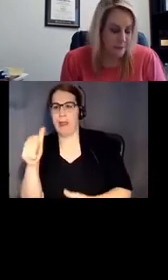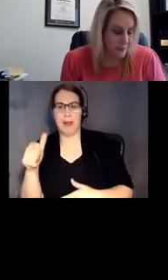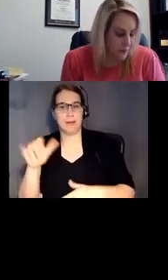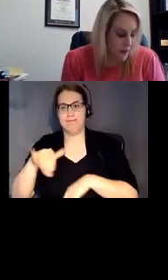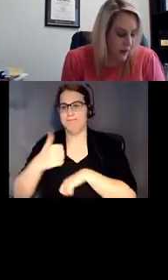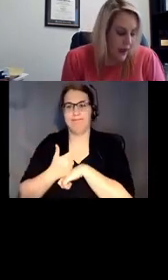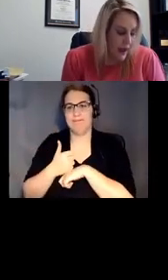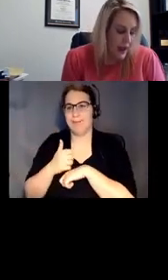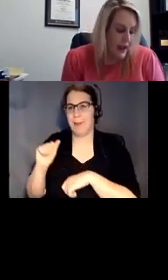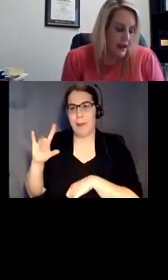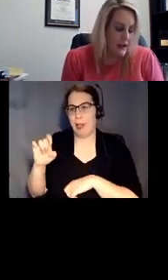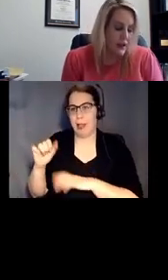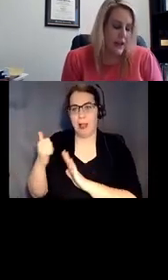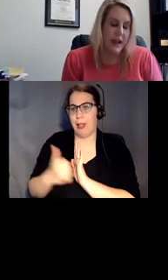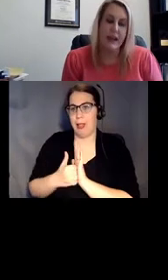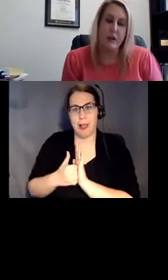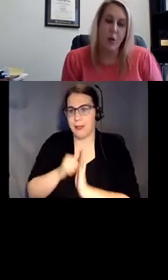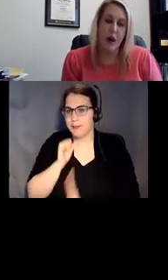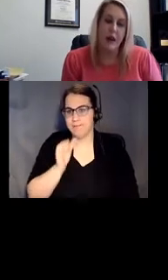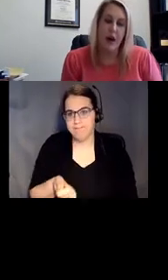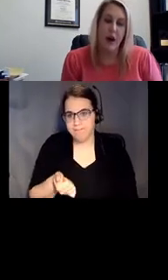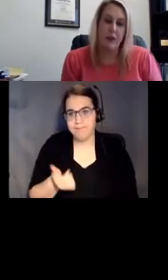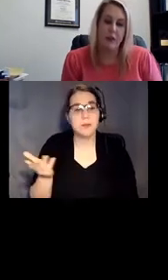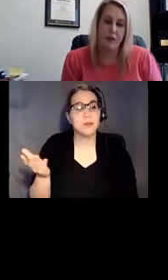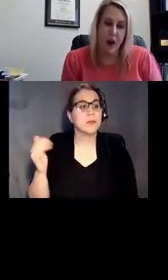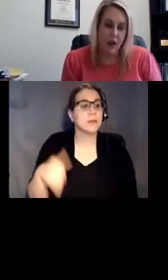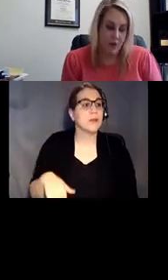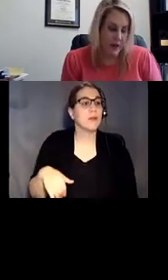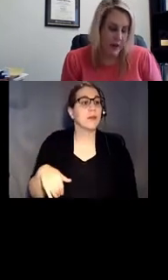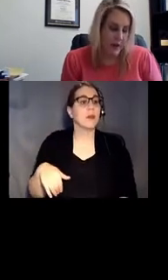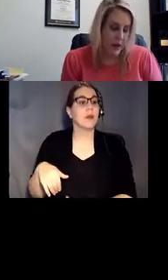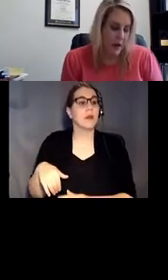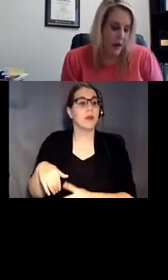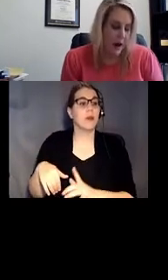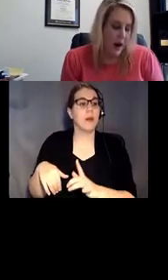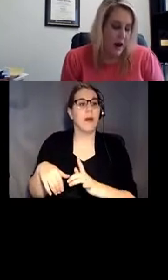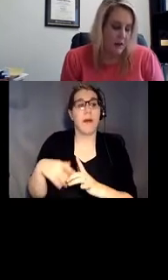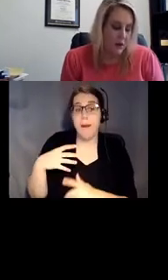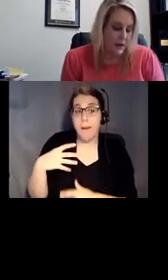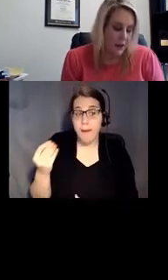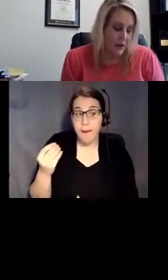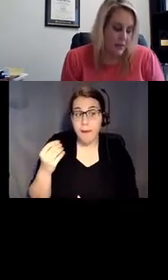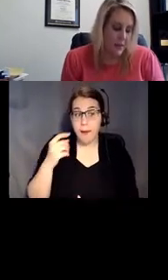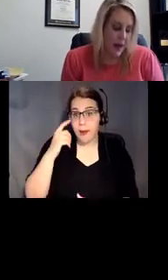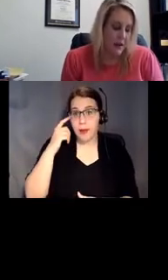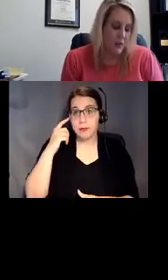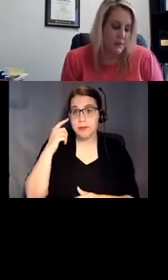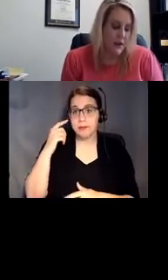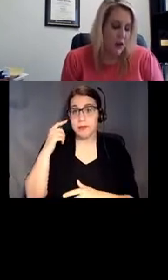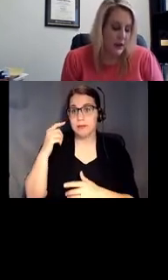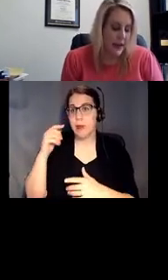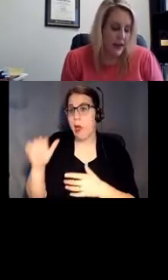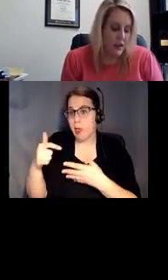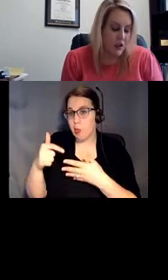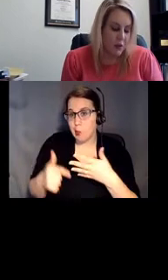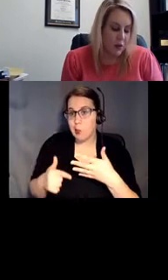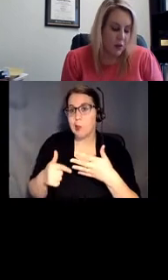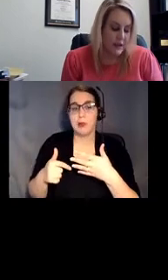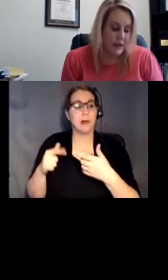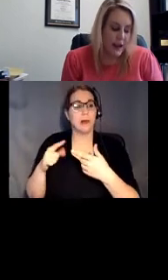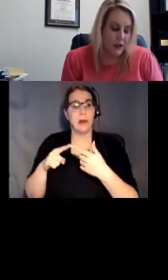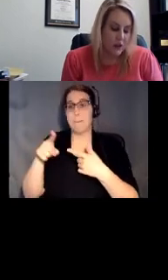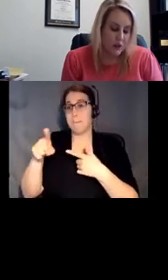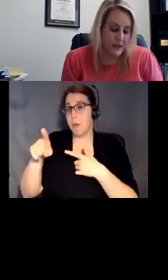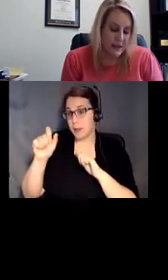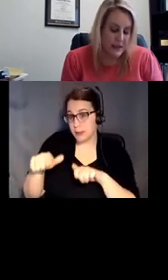account. And any one of the following criteria must be met. You must be currently eligible